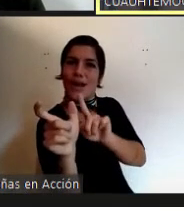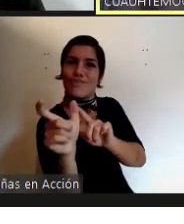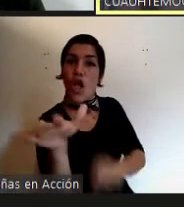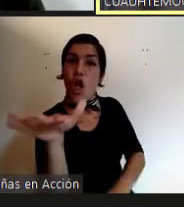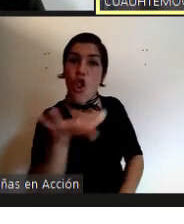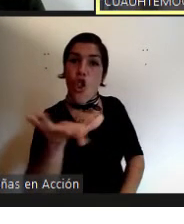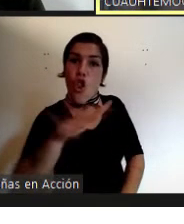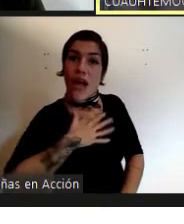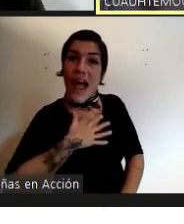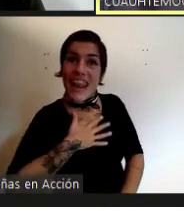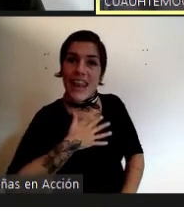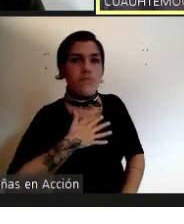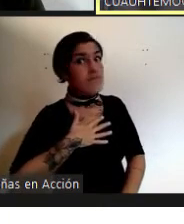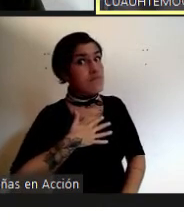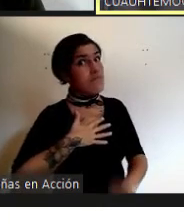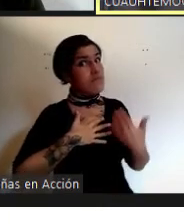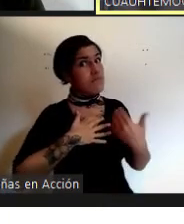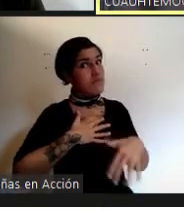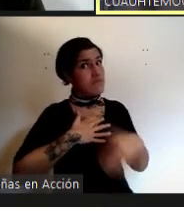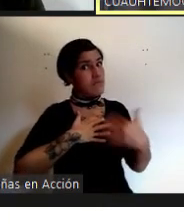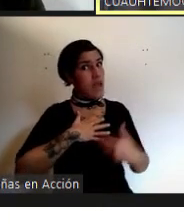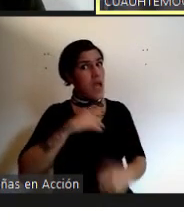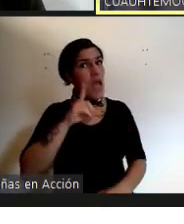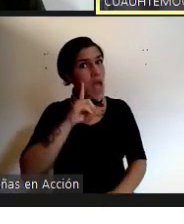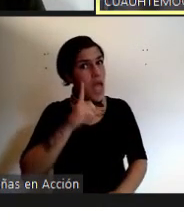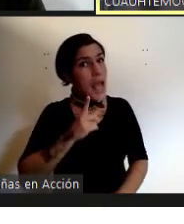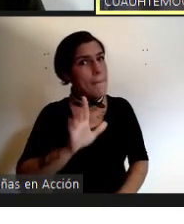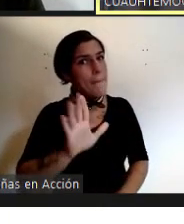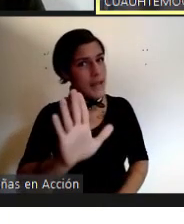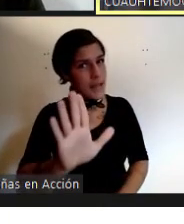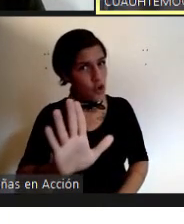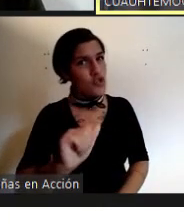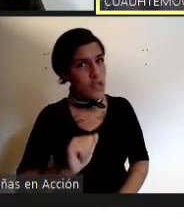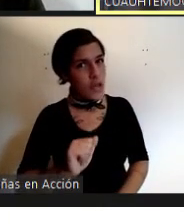becoming terribly dangerous.